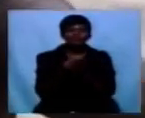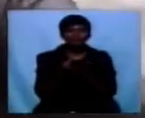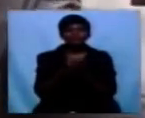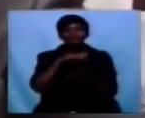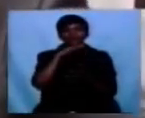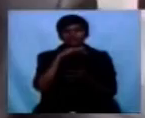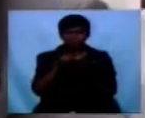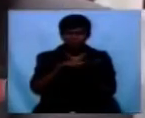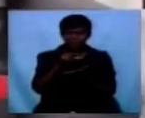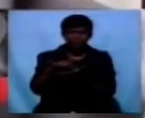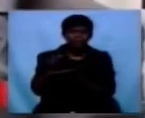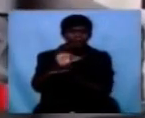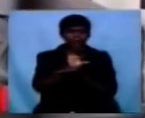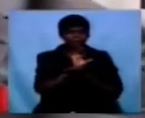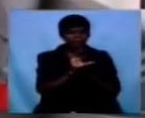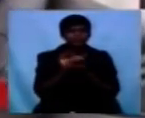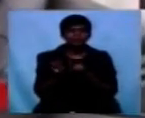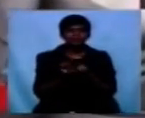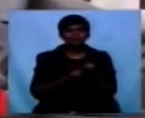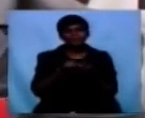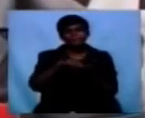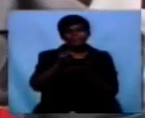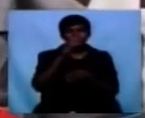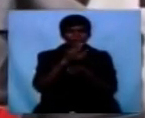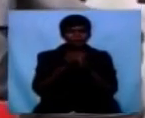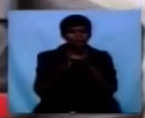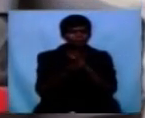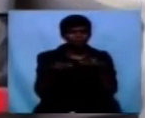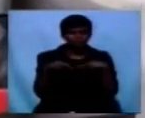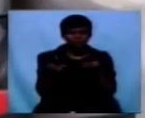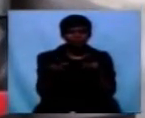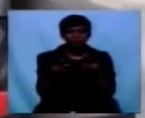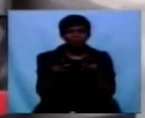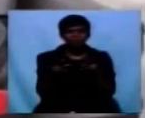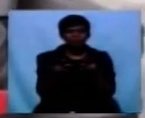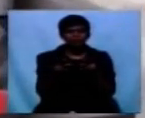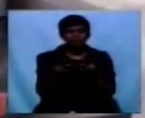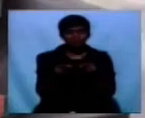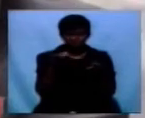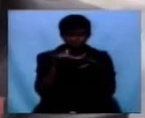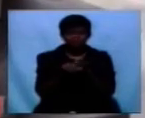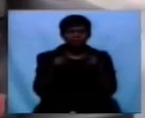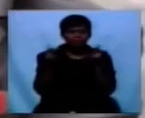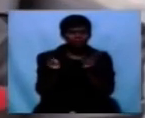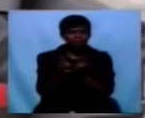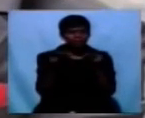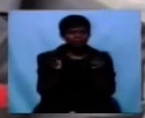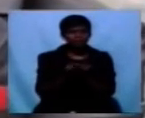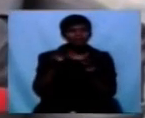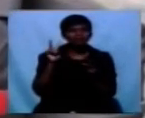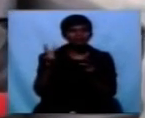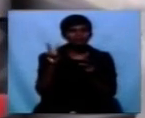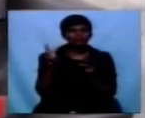pay the debt, and then raise enough money to build a road in the potential areas of Vubwi, to